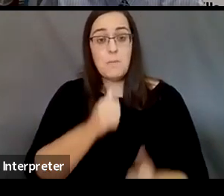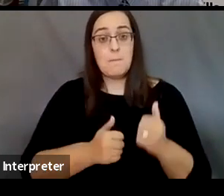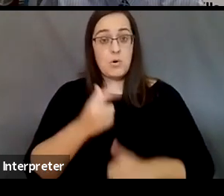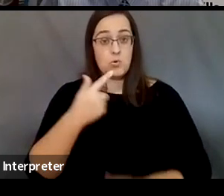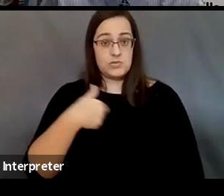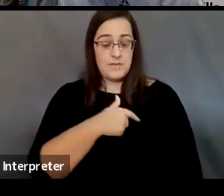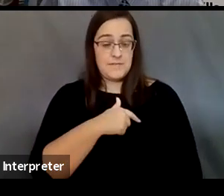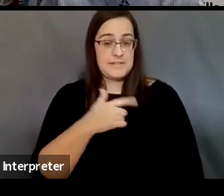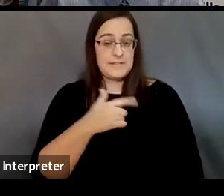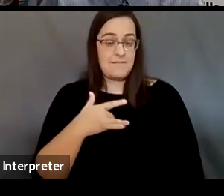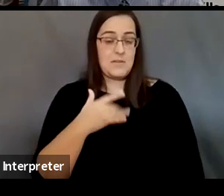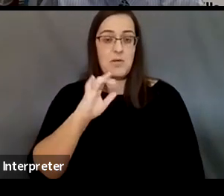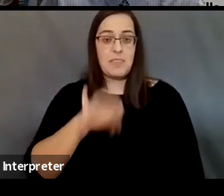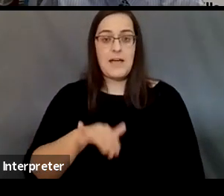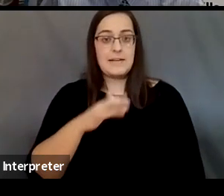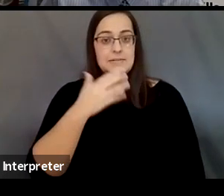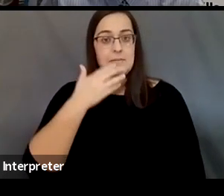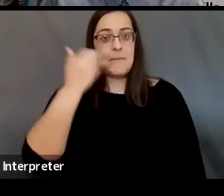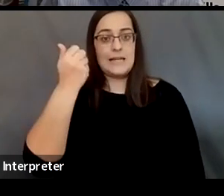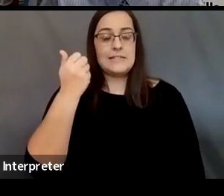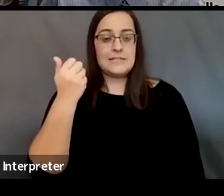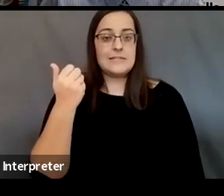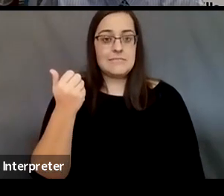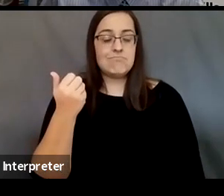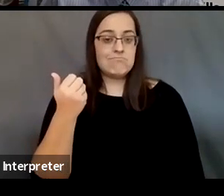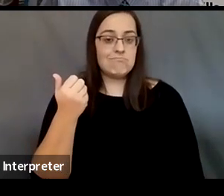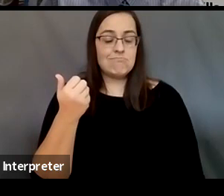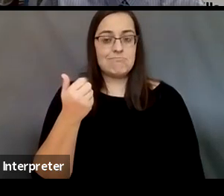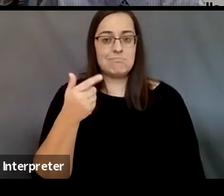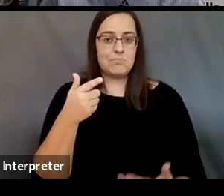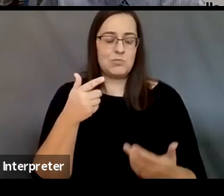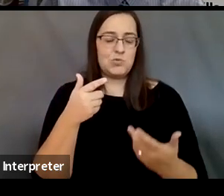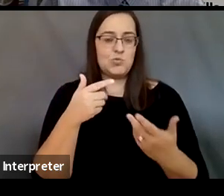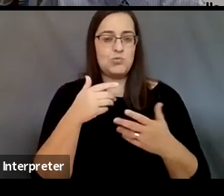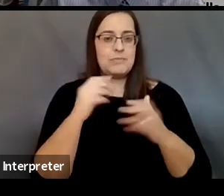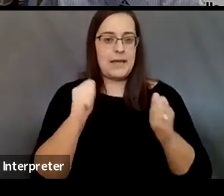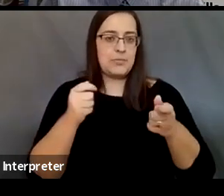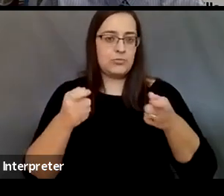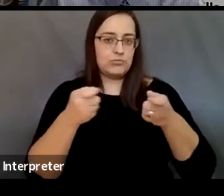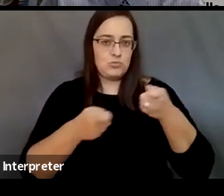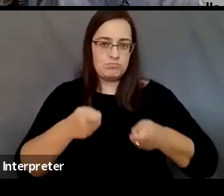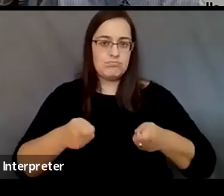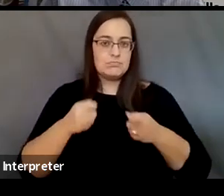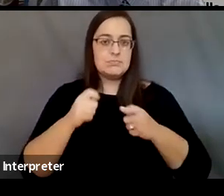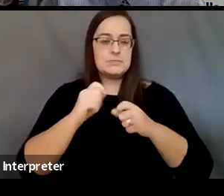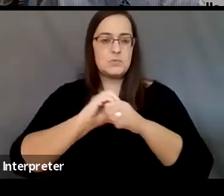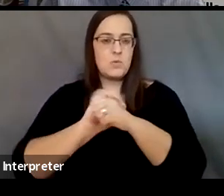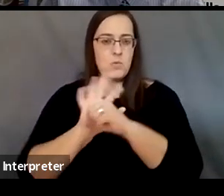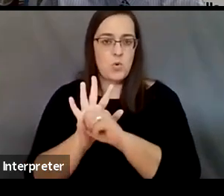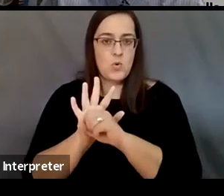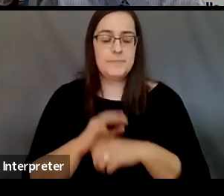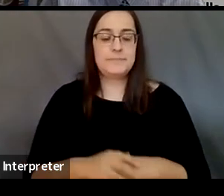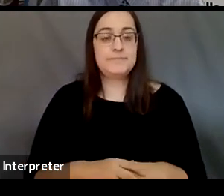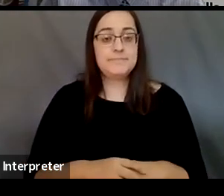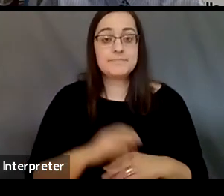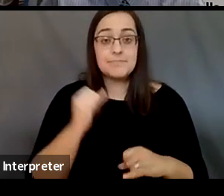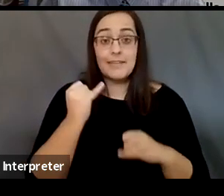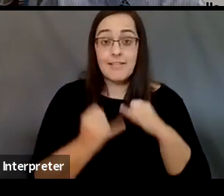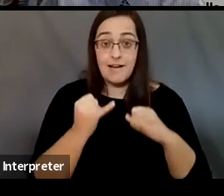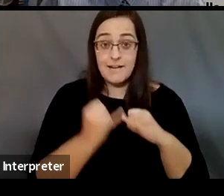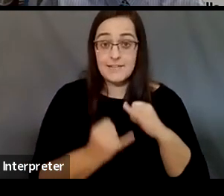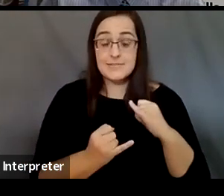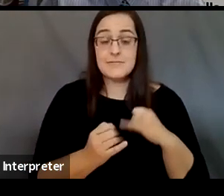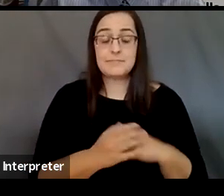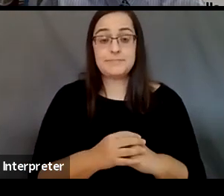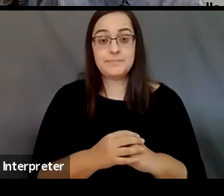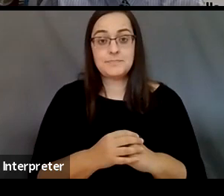best bet for us in terms of getting ahead of this disease. Last thing I will say is that from a standpoint